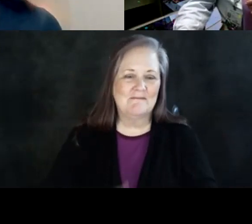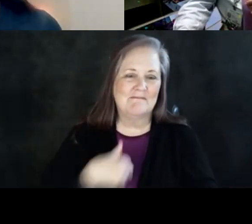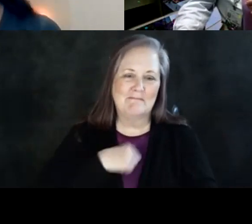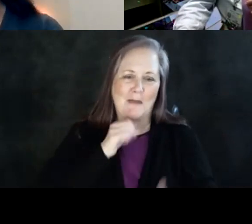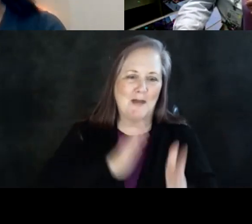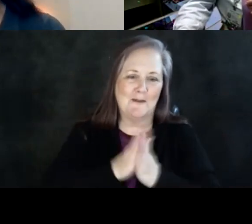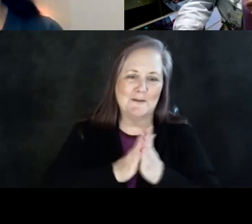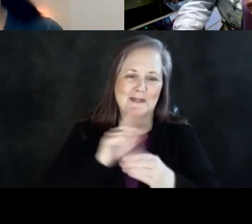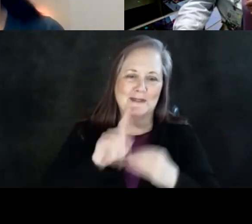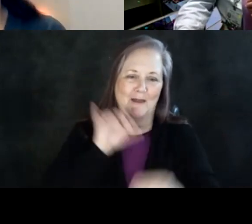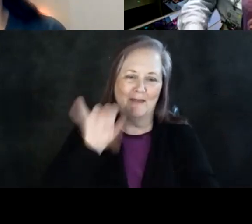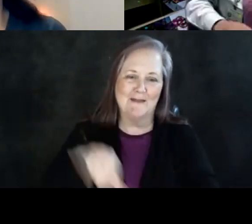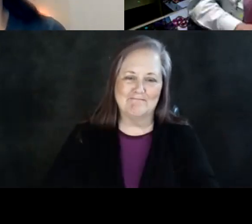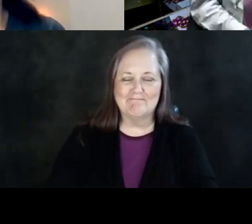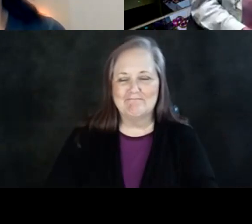enthusiastic.